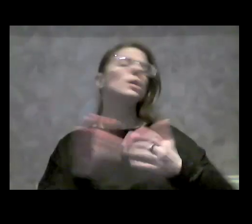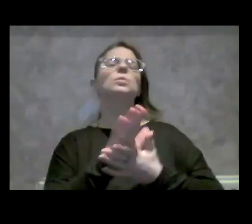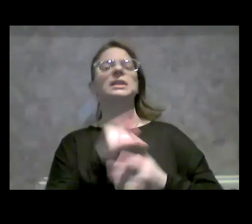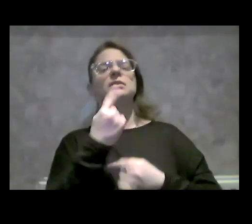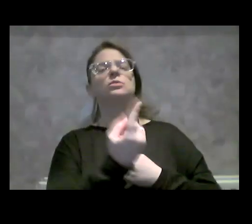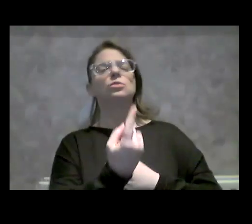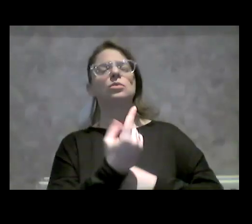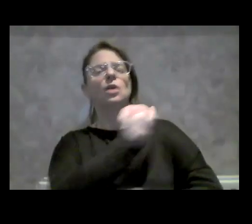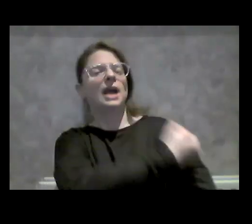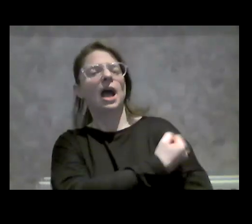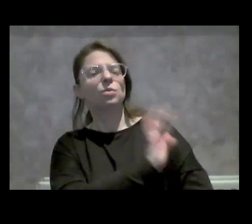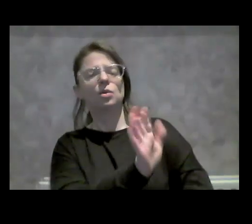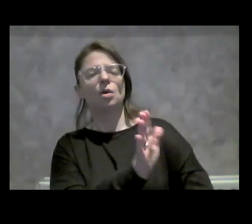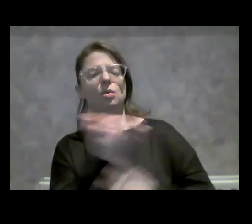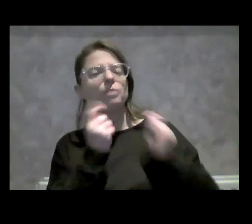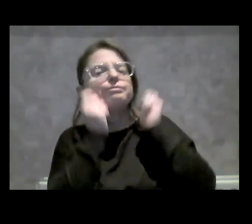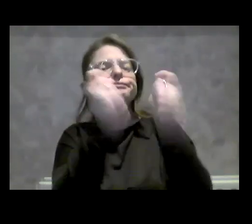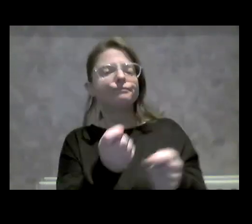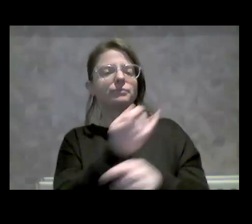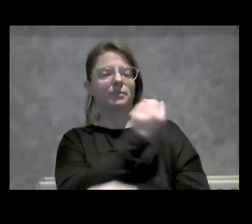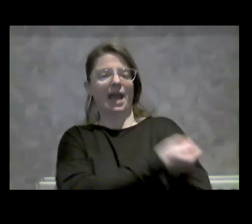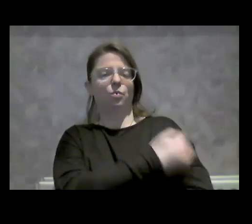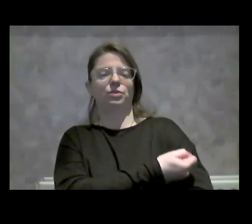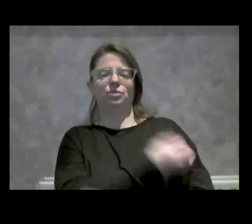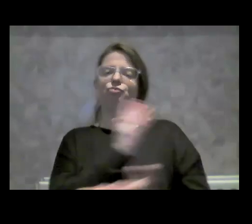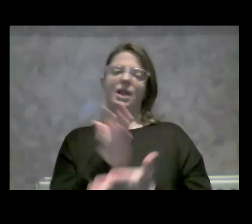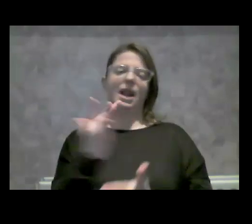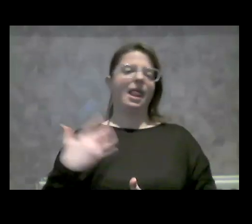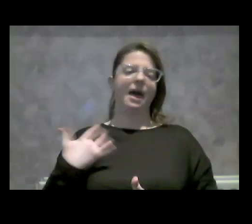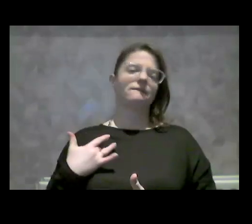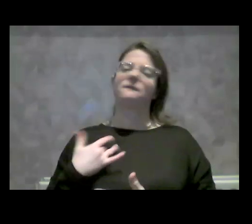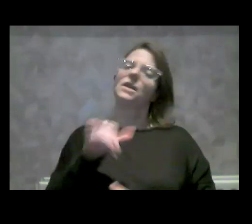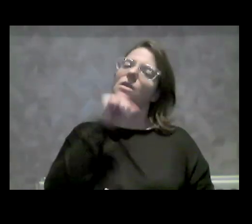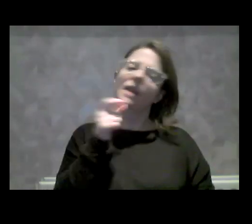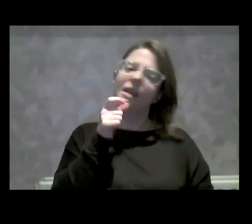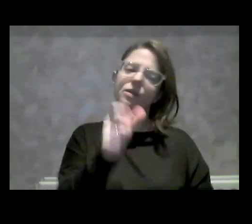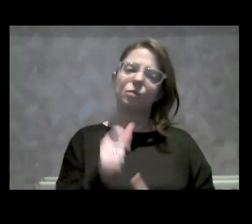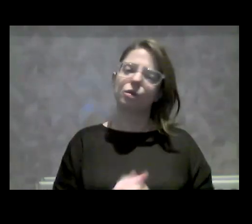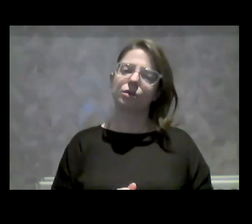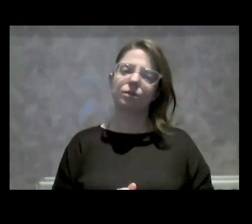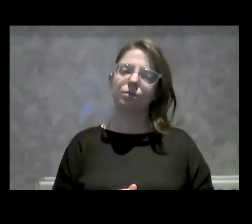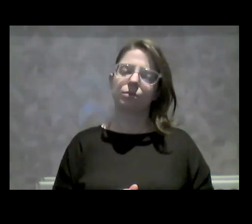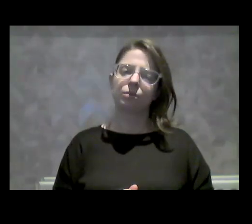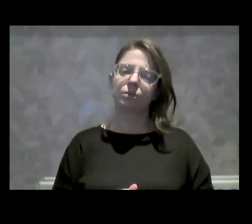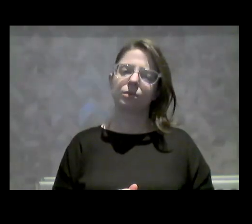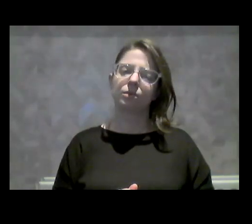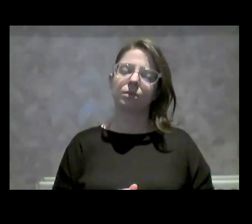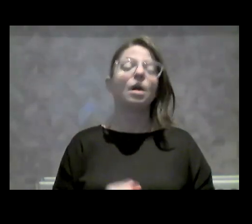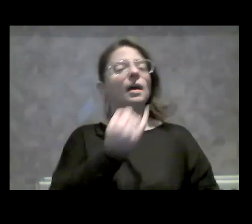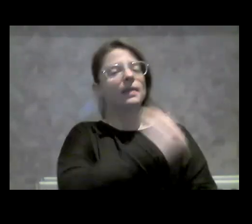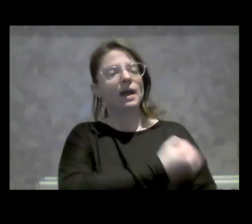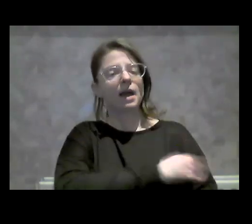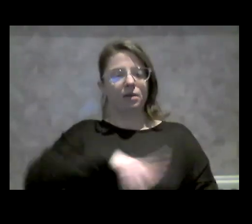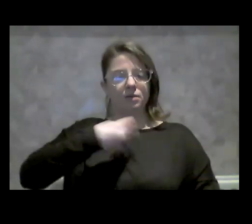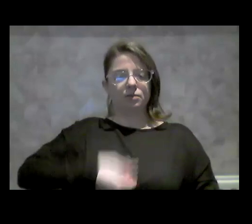cowardly. No, we don't call people cowards in real life. It's not a very nice word. The cowardly trans